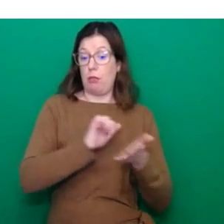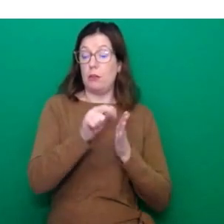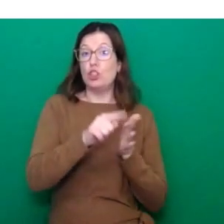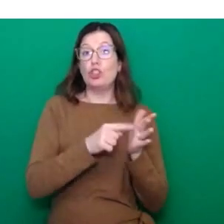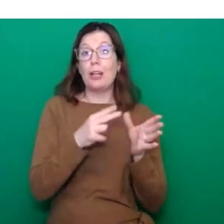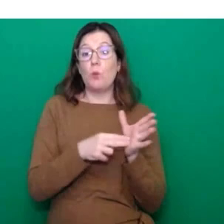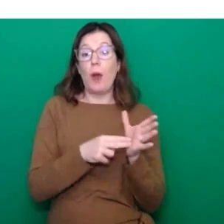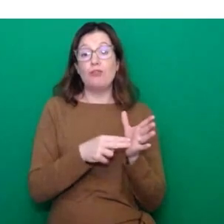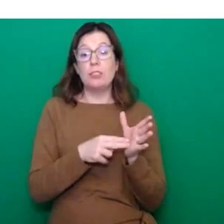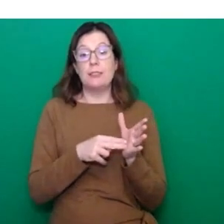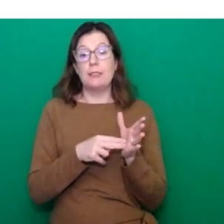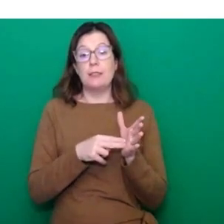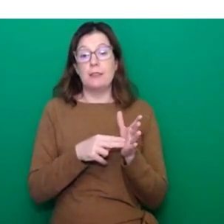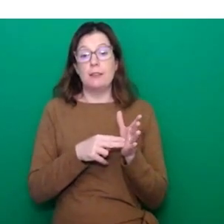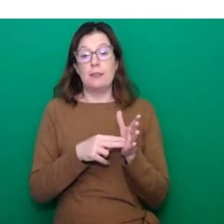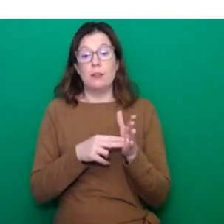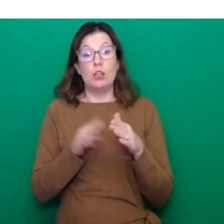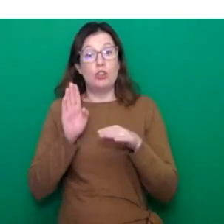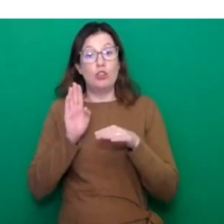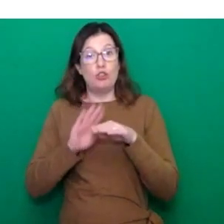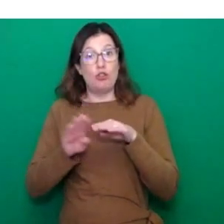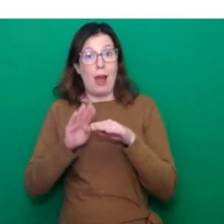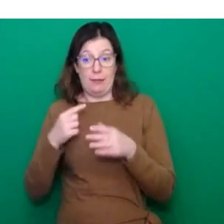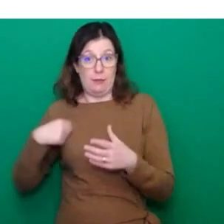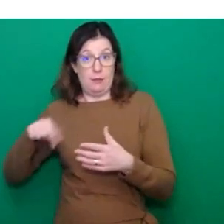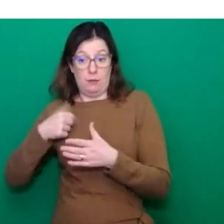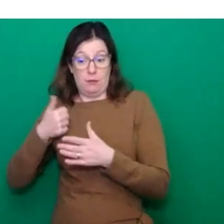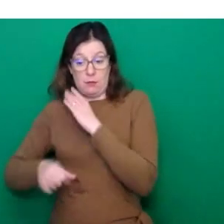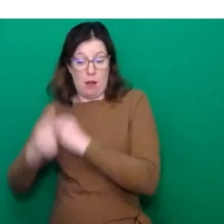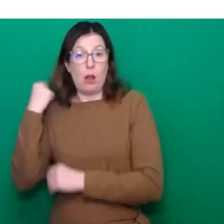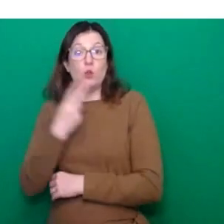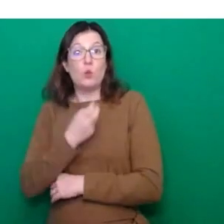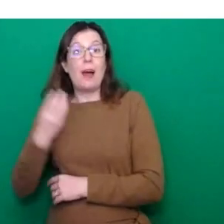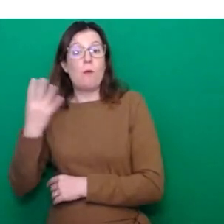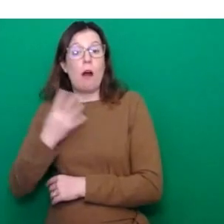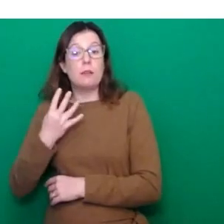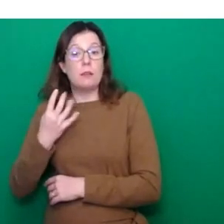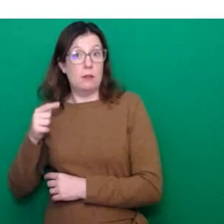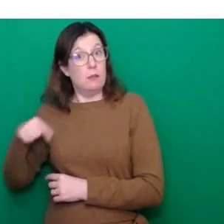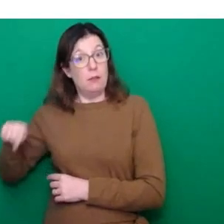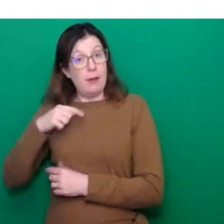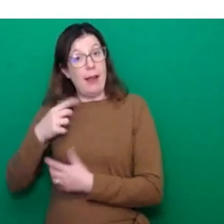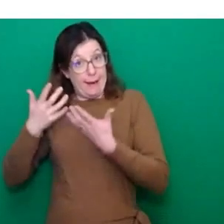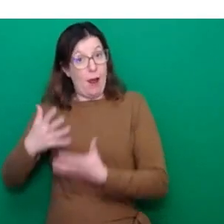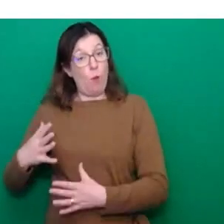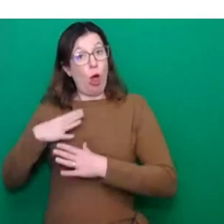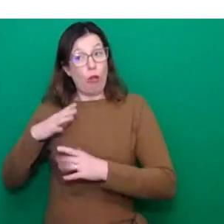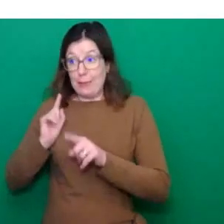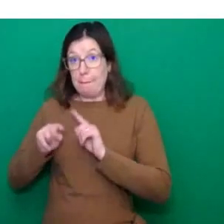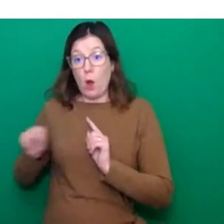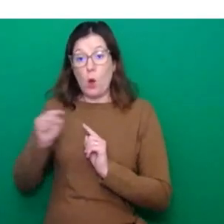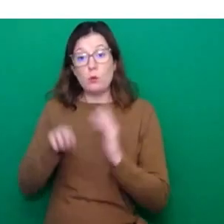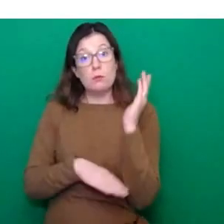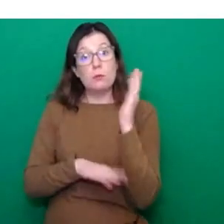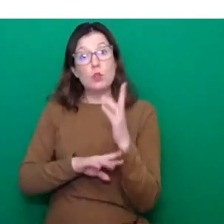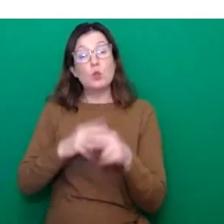of the trainees that started with me back in 2019, pretty much all of them have now gone on to be supervisors. So